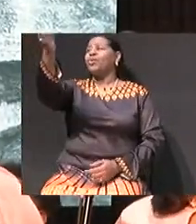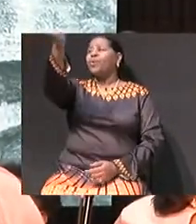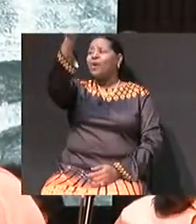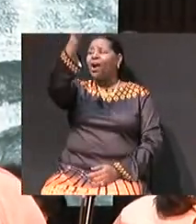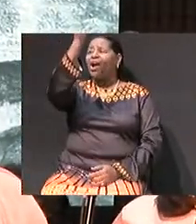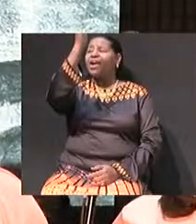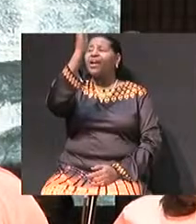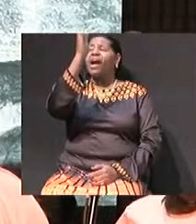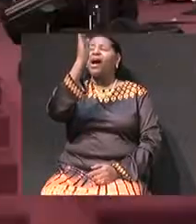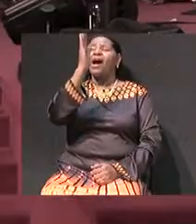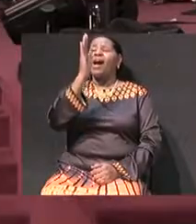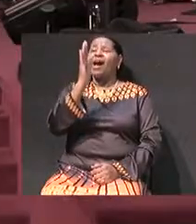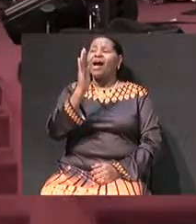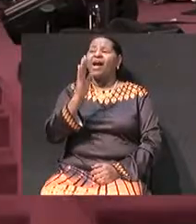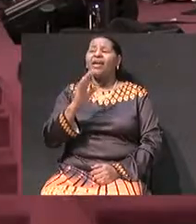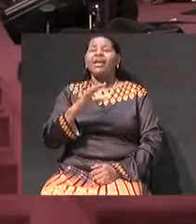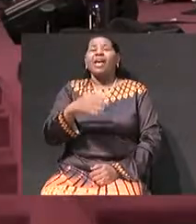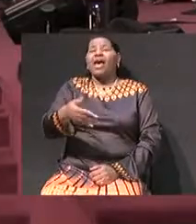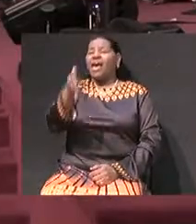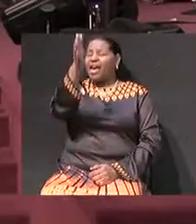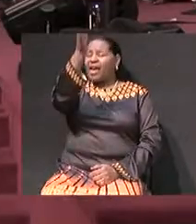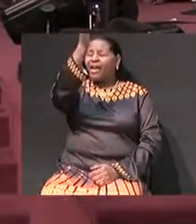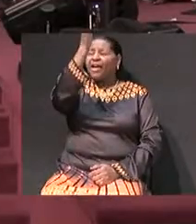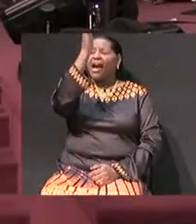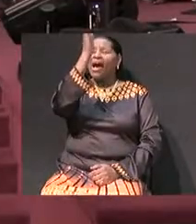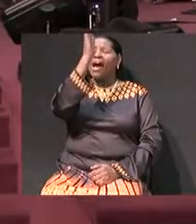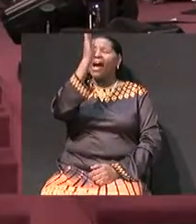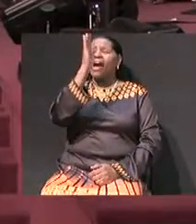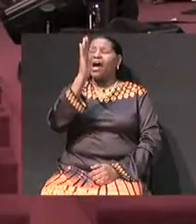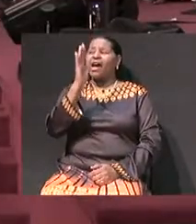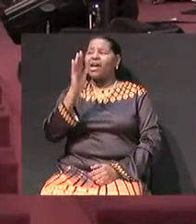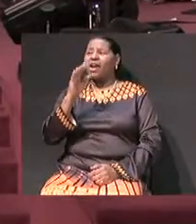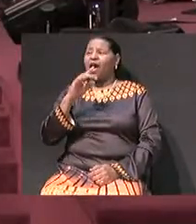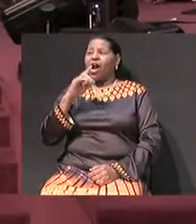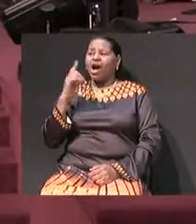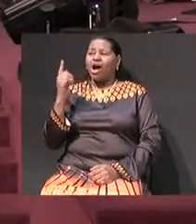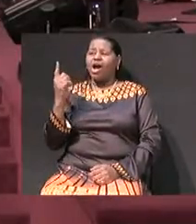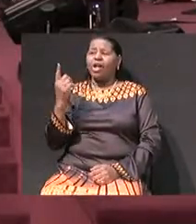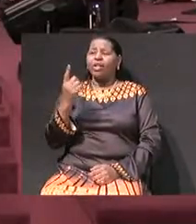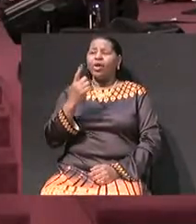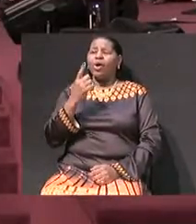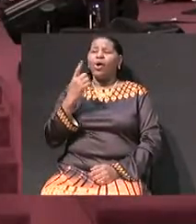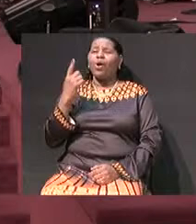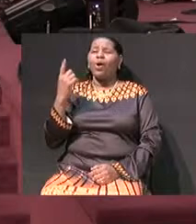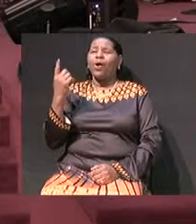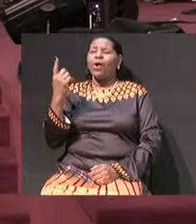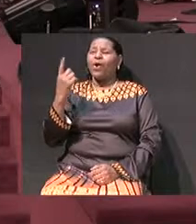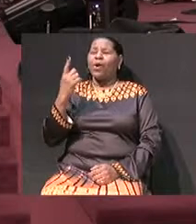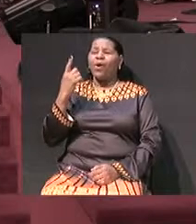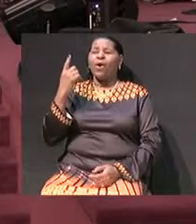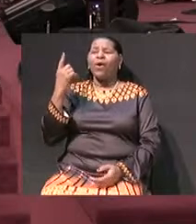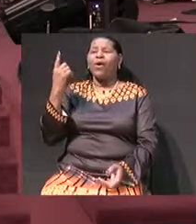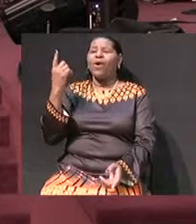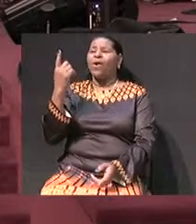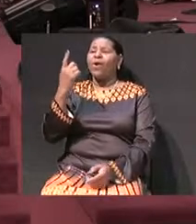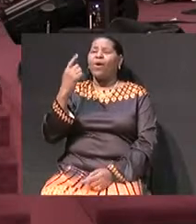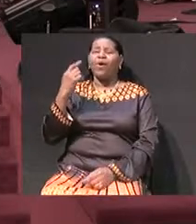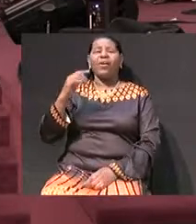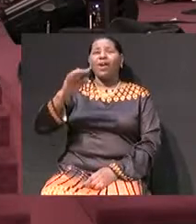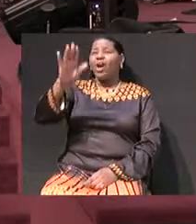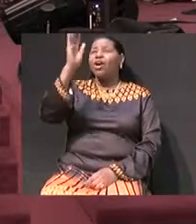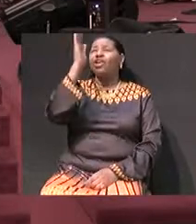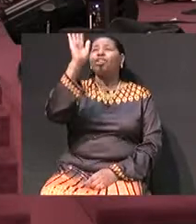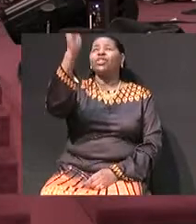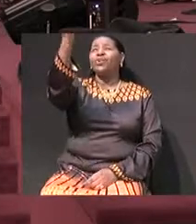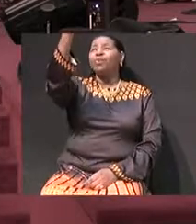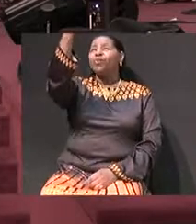and God alone. Hallelujah. And God alone. Everybody open your